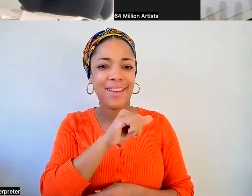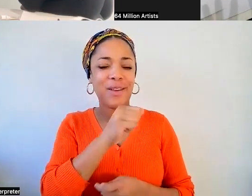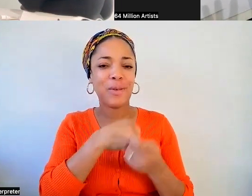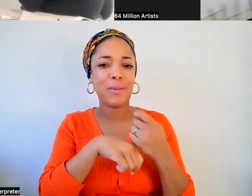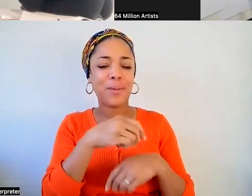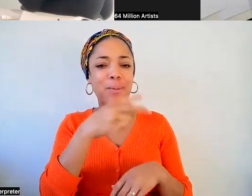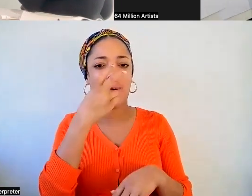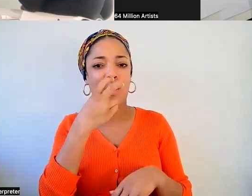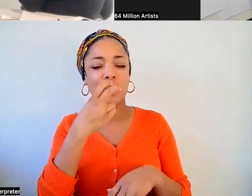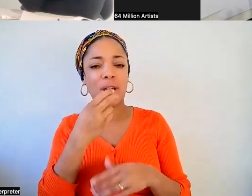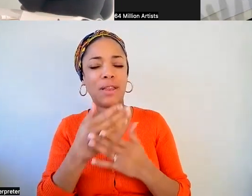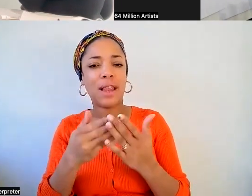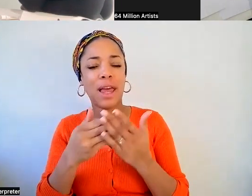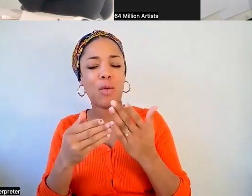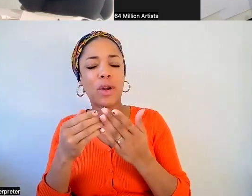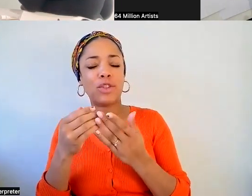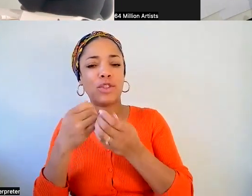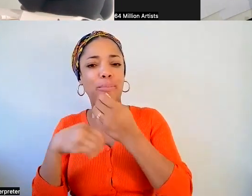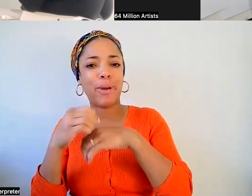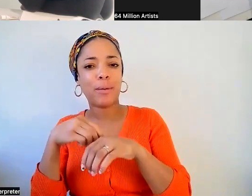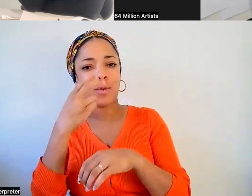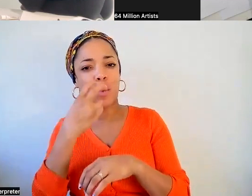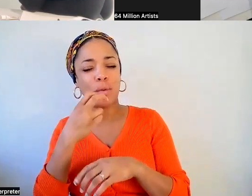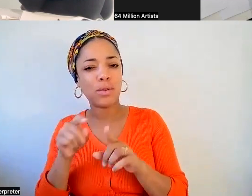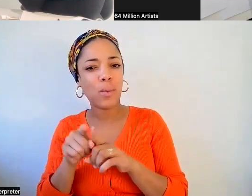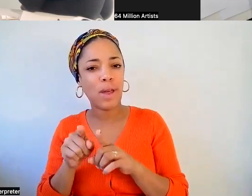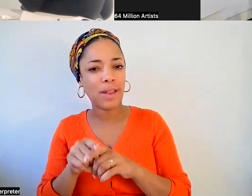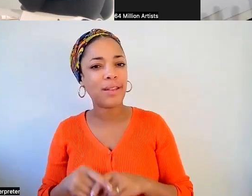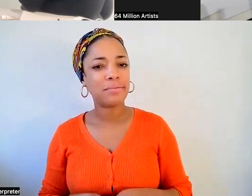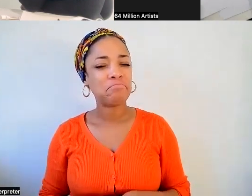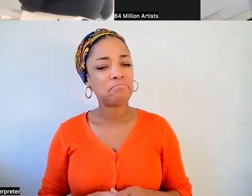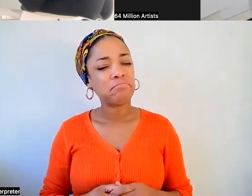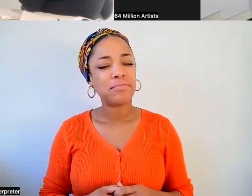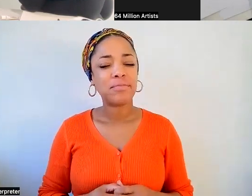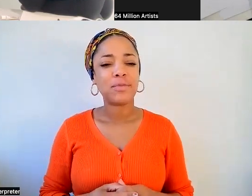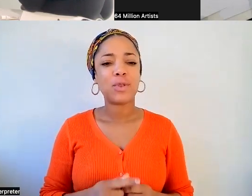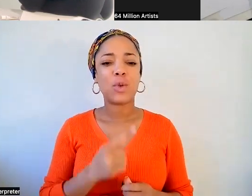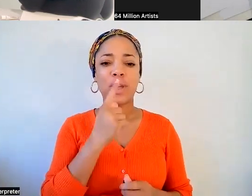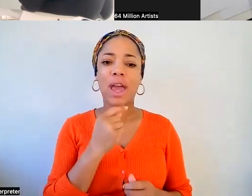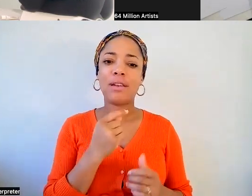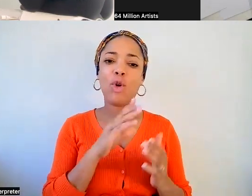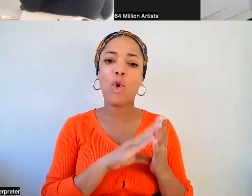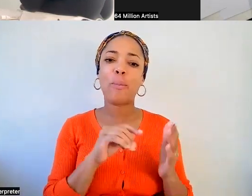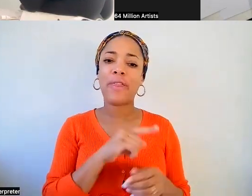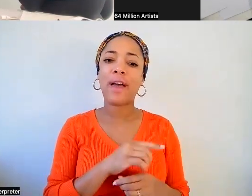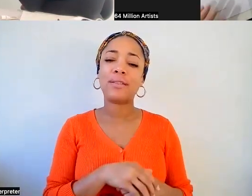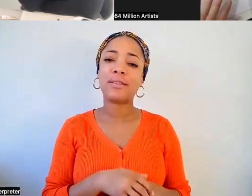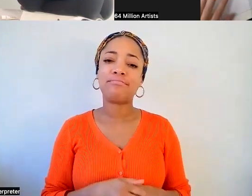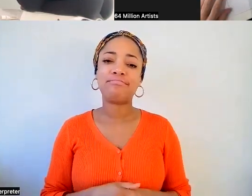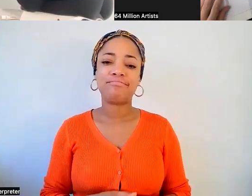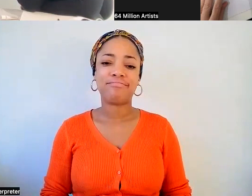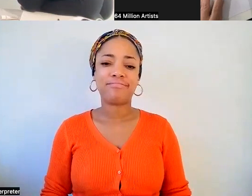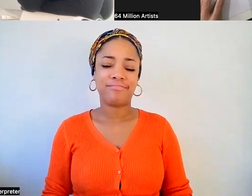you kind of, the language gets older as he gets older. So we could steal a bit of that. You see, stealing the template again. Love